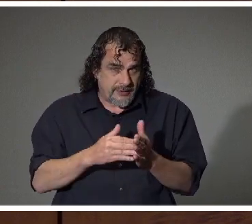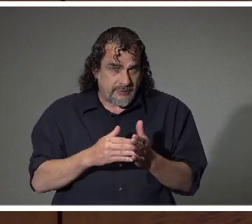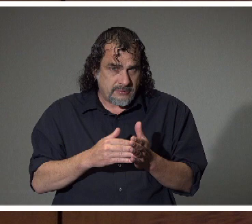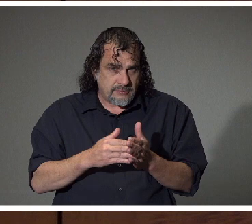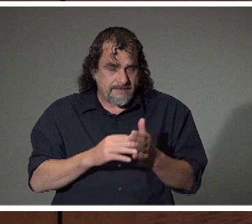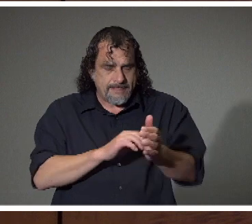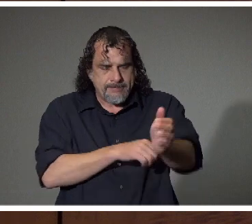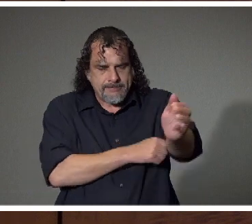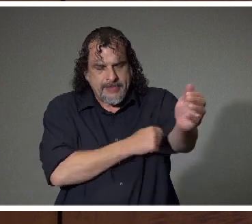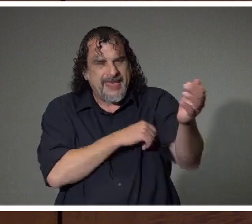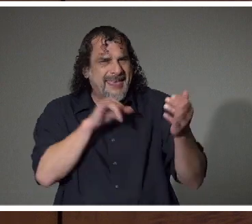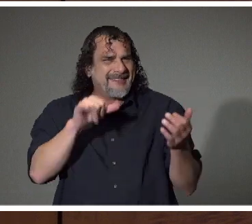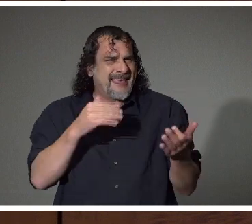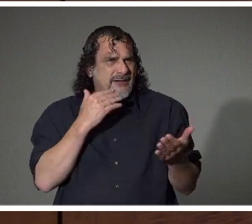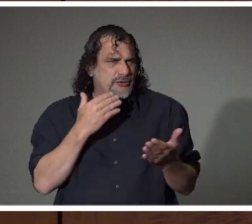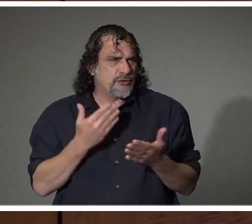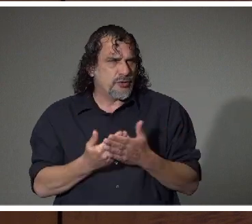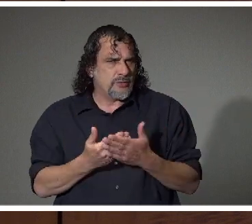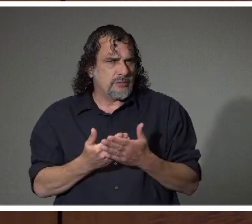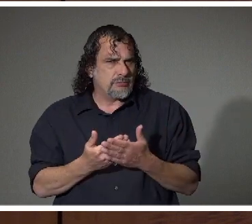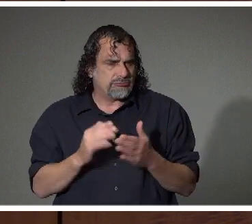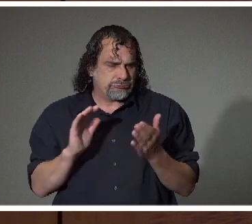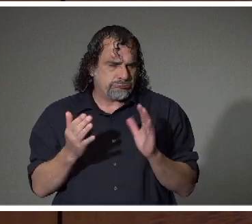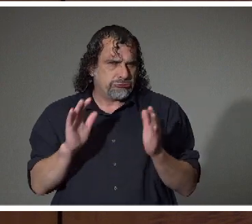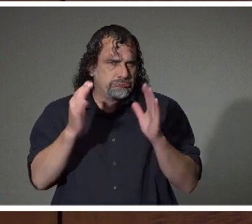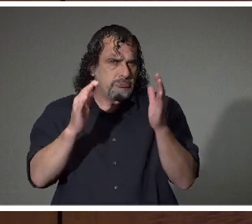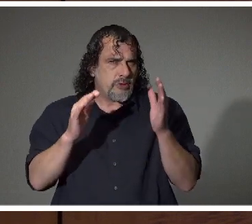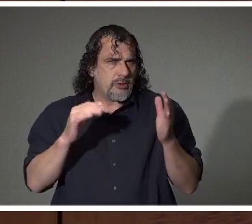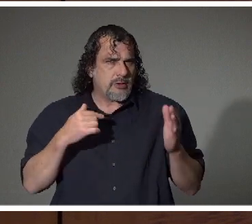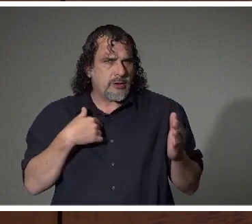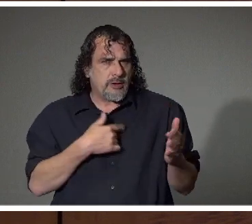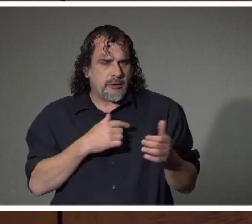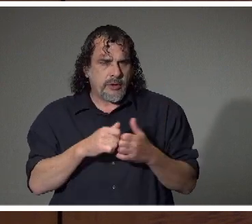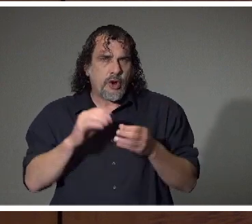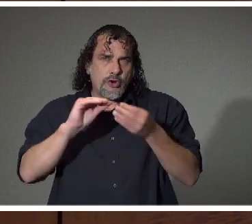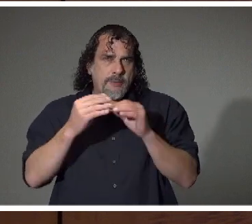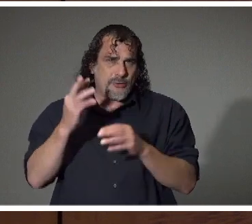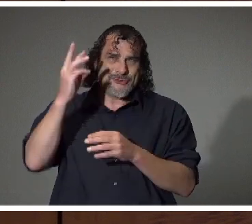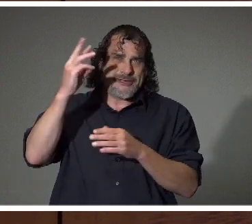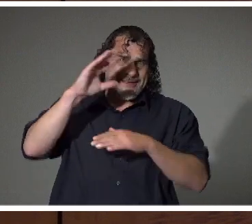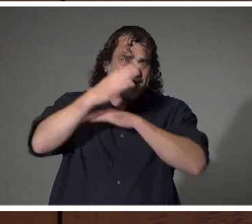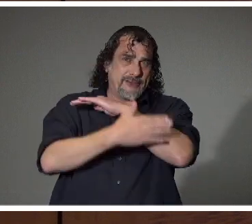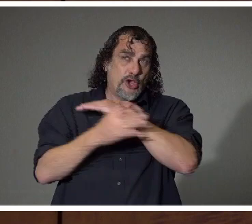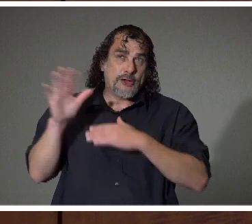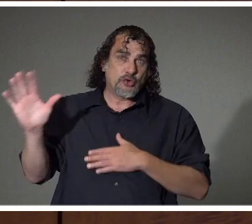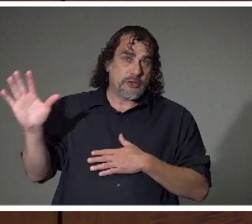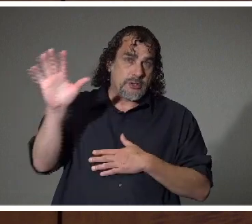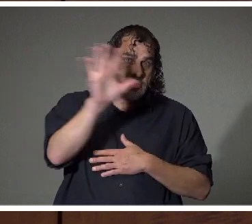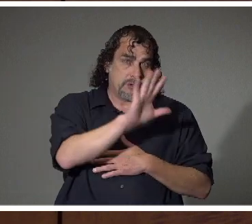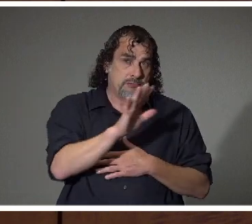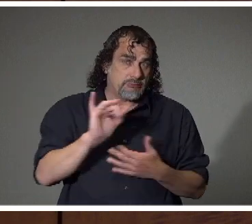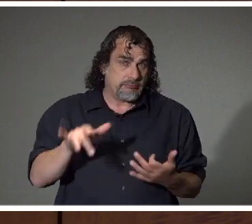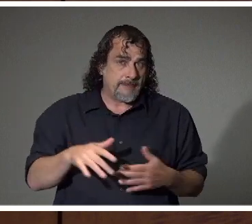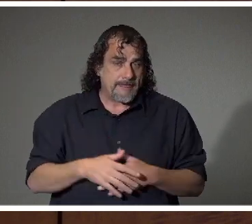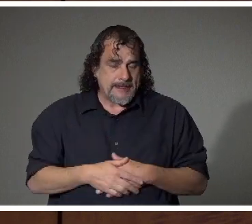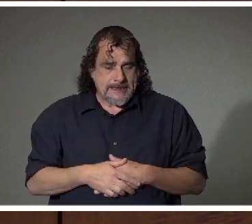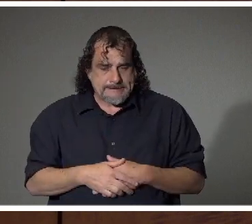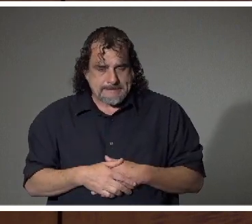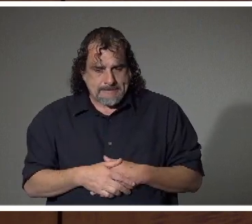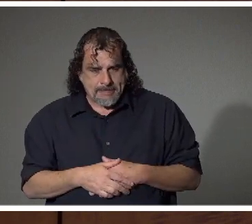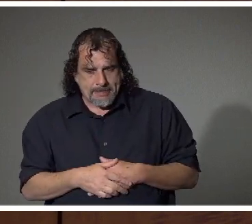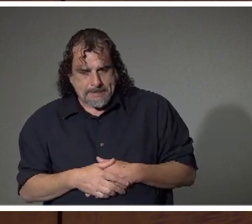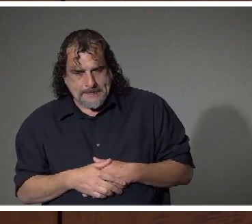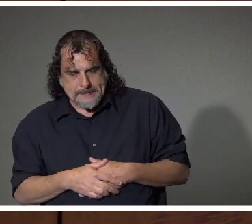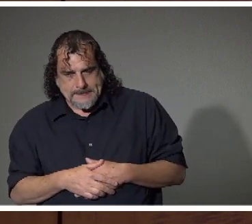really pretty good in comparison, and that's where our number 6 in the nation rating comes from in that daily